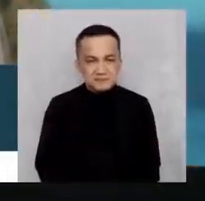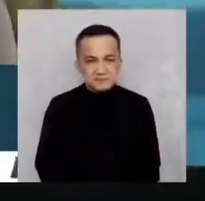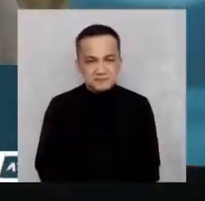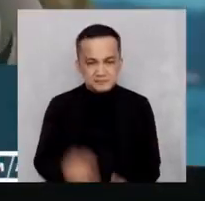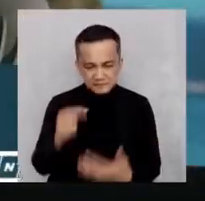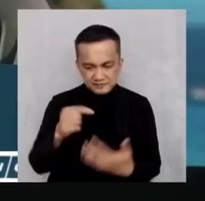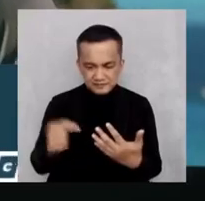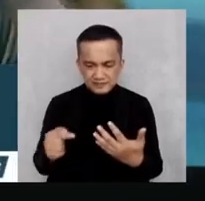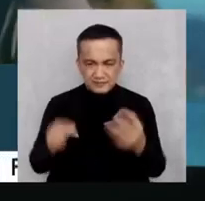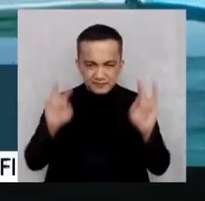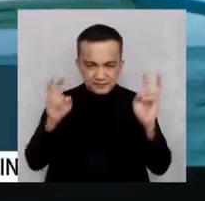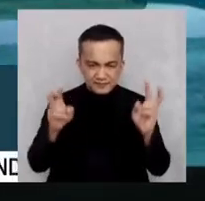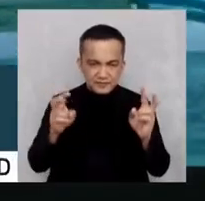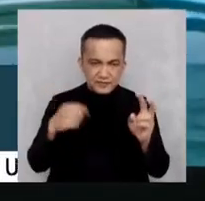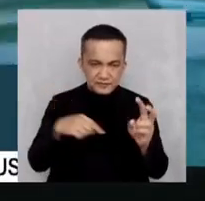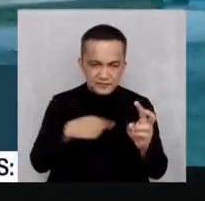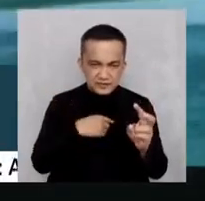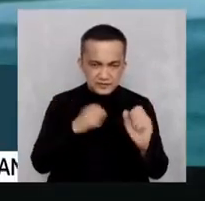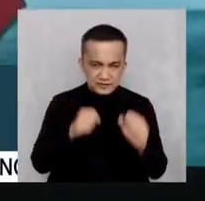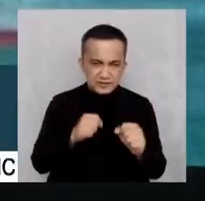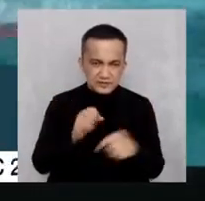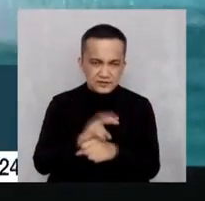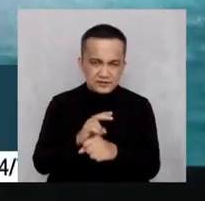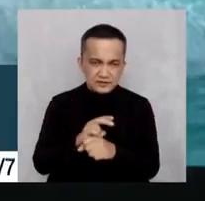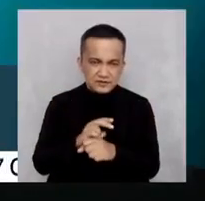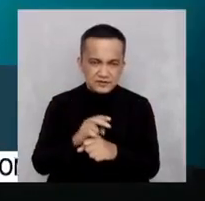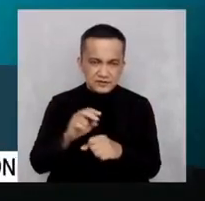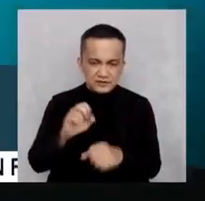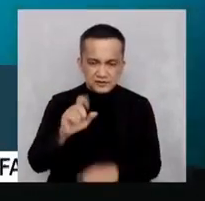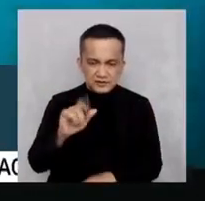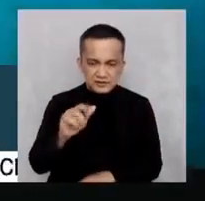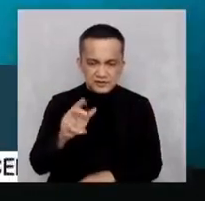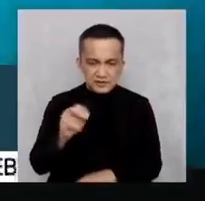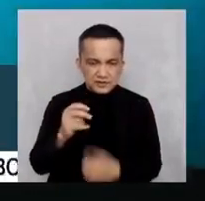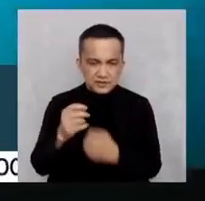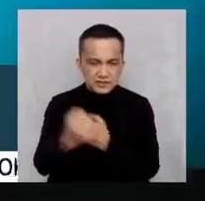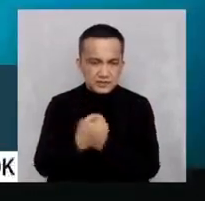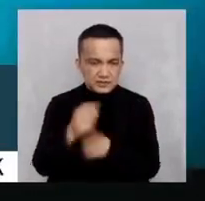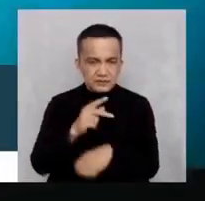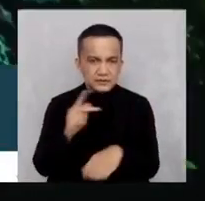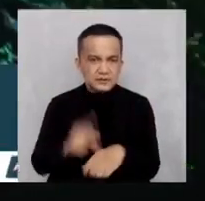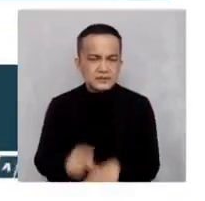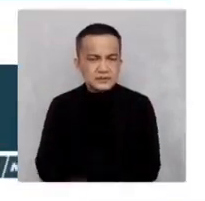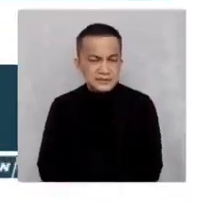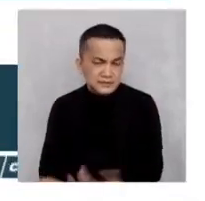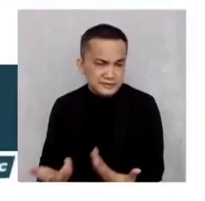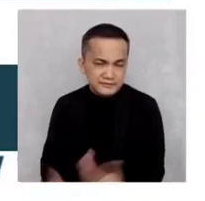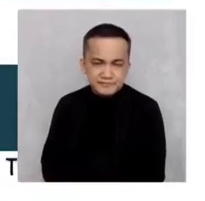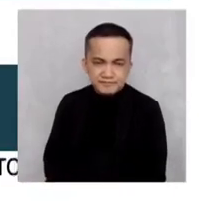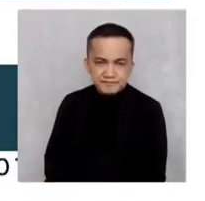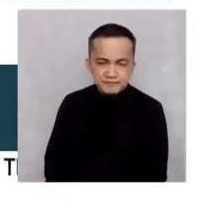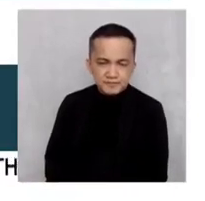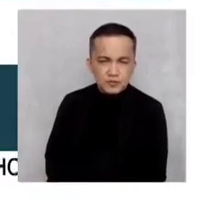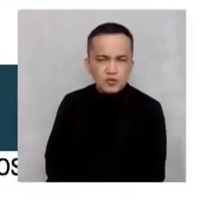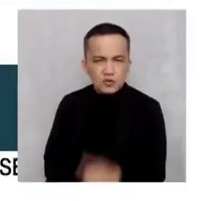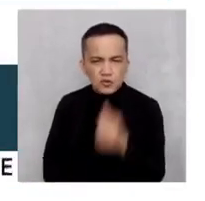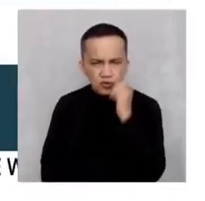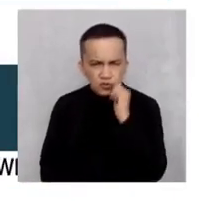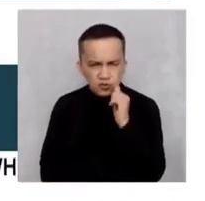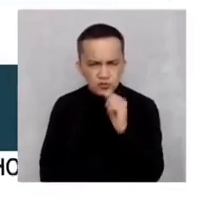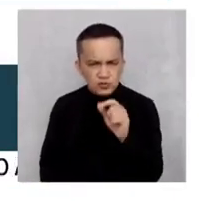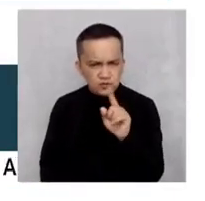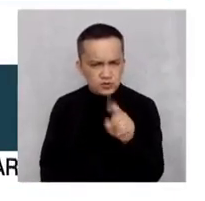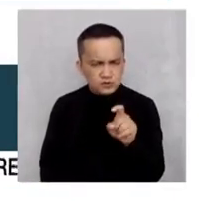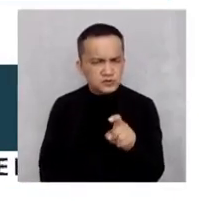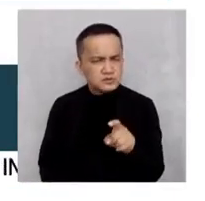controversies, can we still use the slogan, Love the Philippines? Mm-hmm. But when you course all these questions through the budget